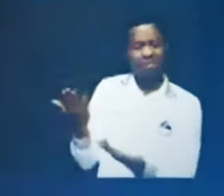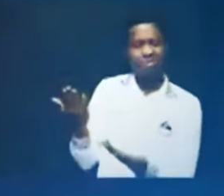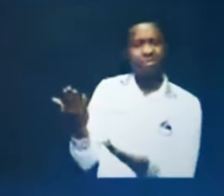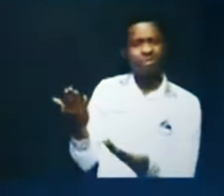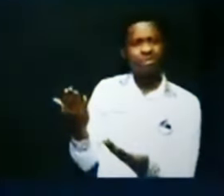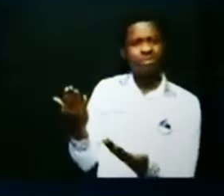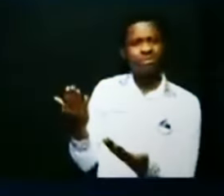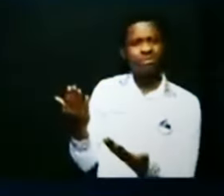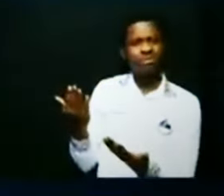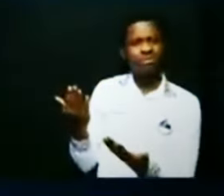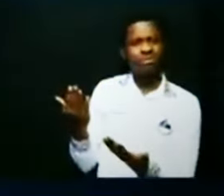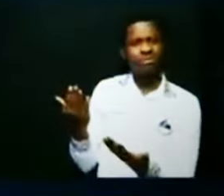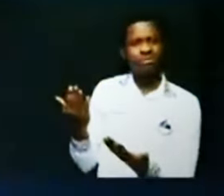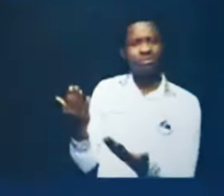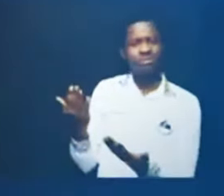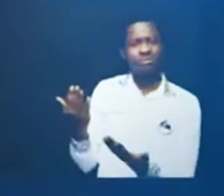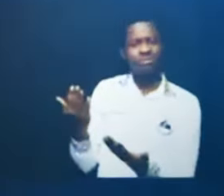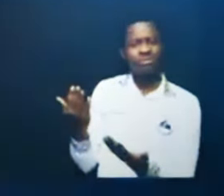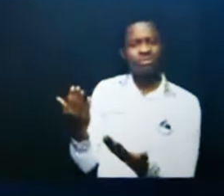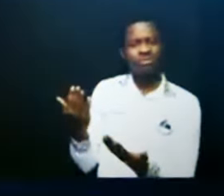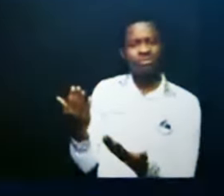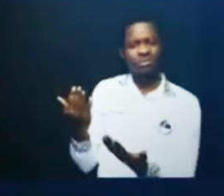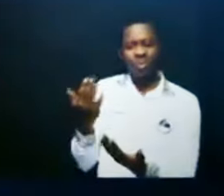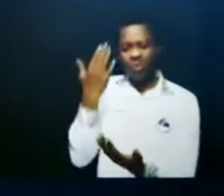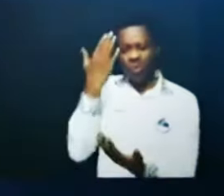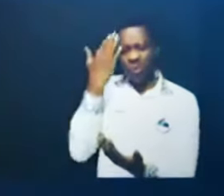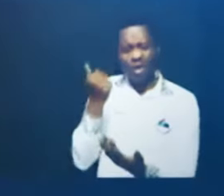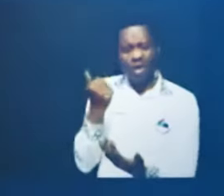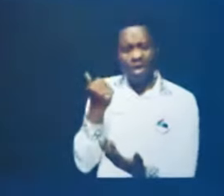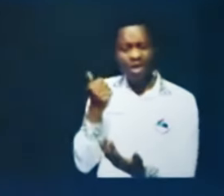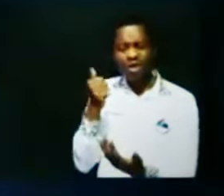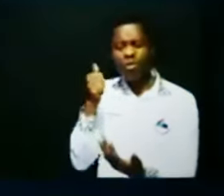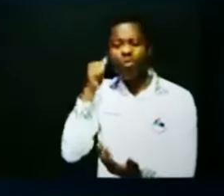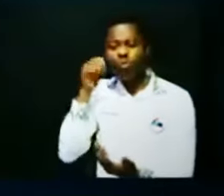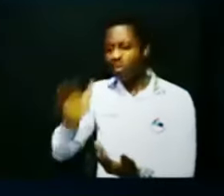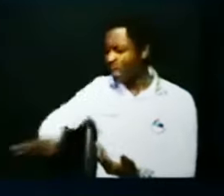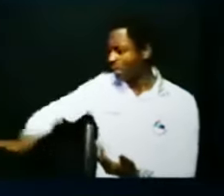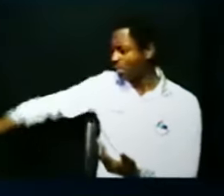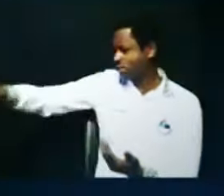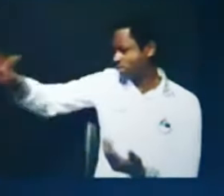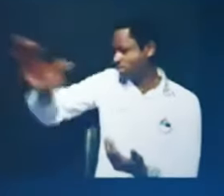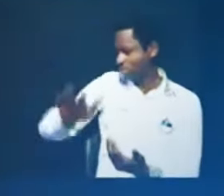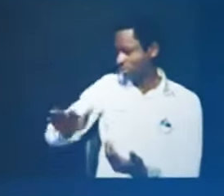Why did the woman's song guard him?